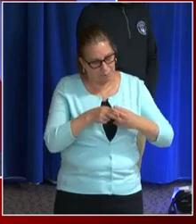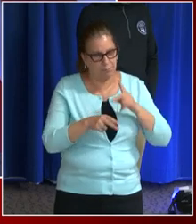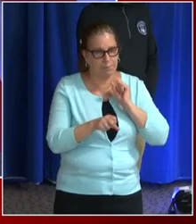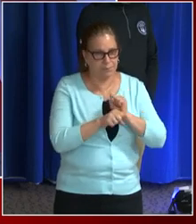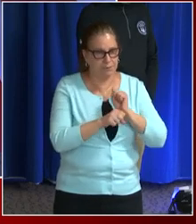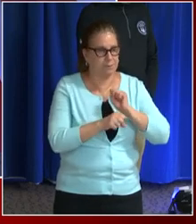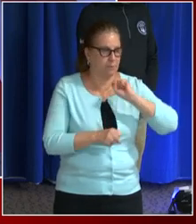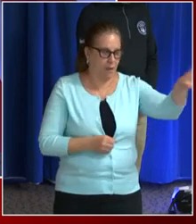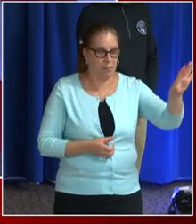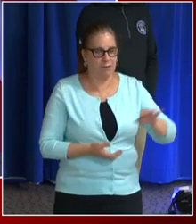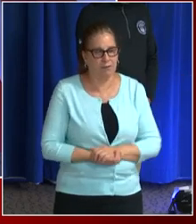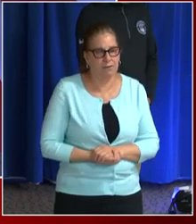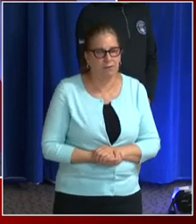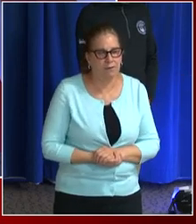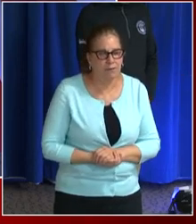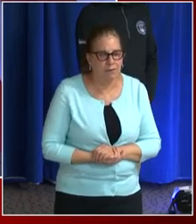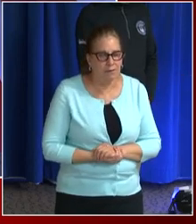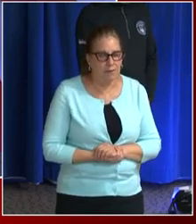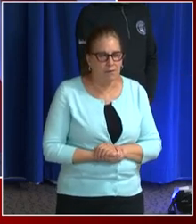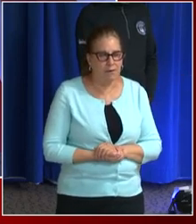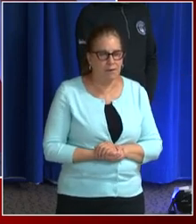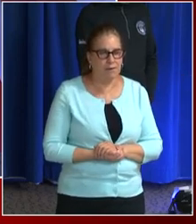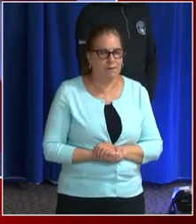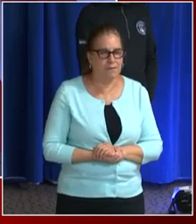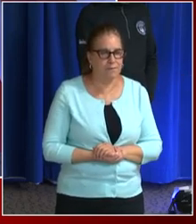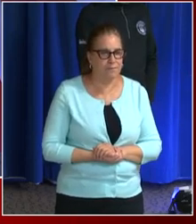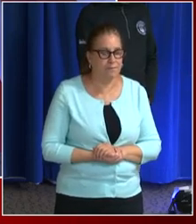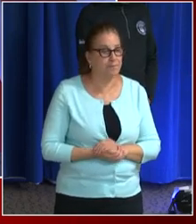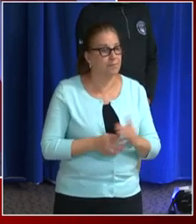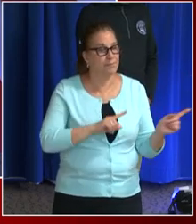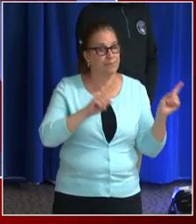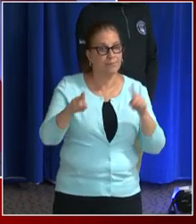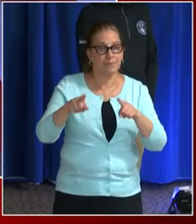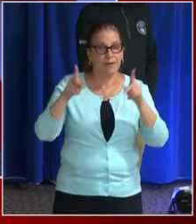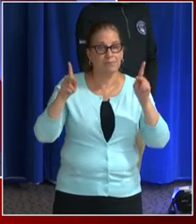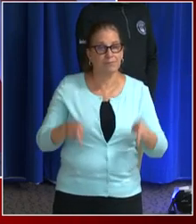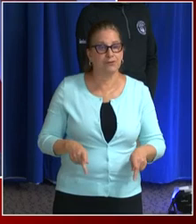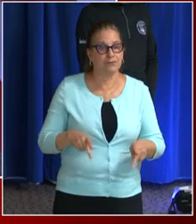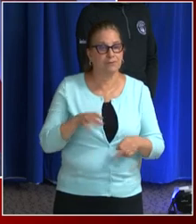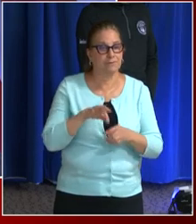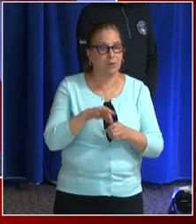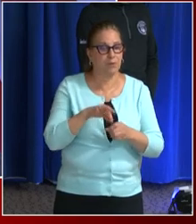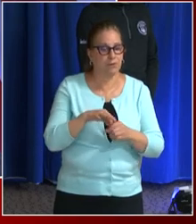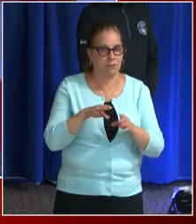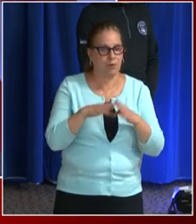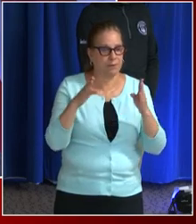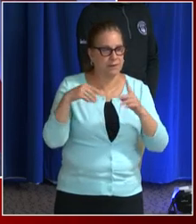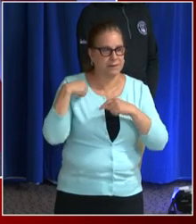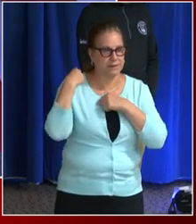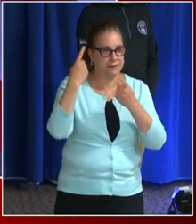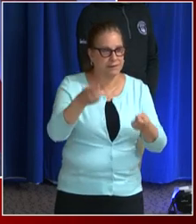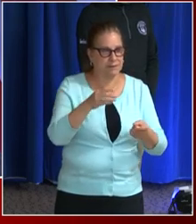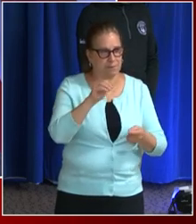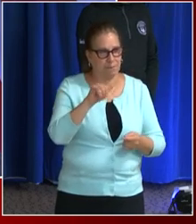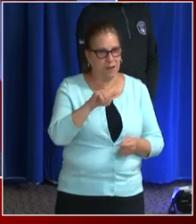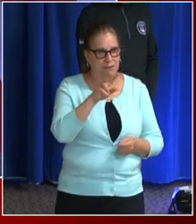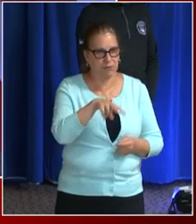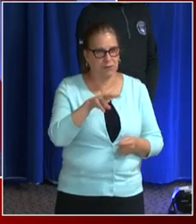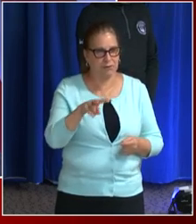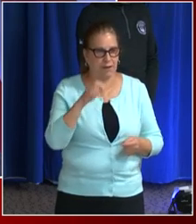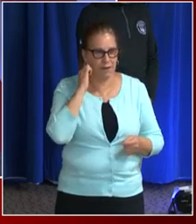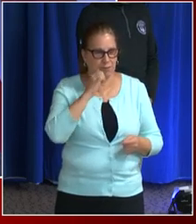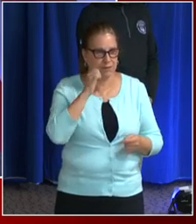in-person voting has been open since May the 22nd every day with the exception of Memorial